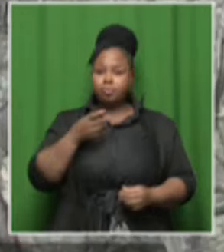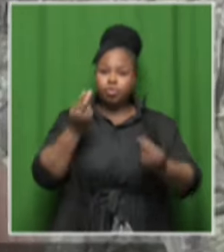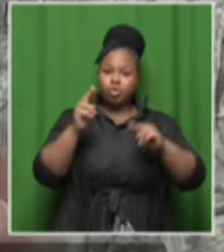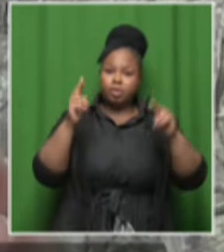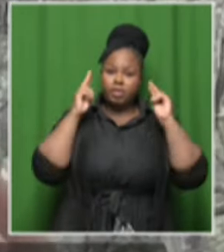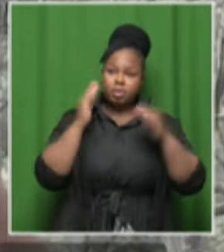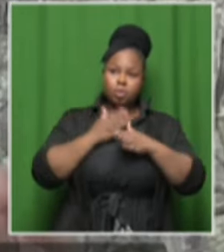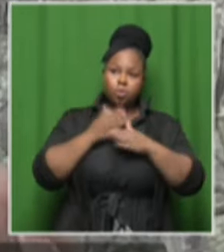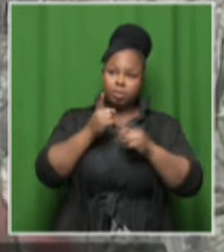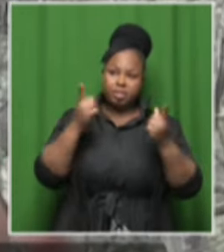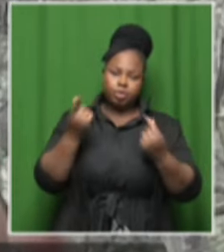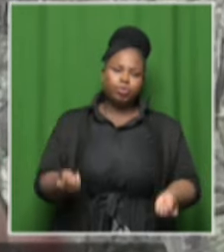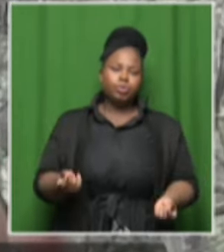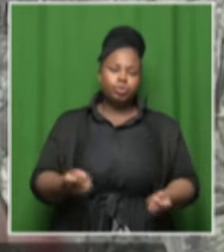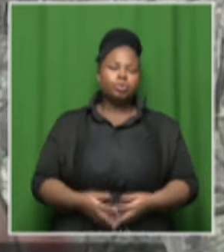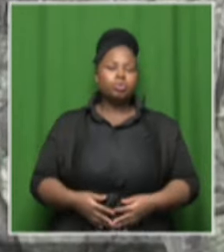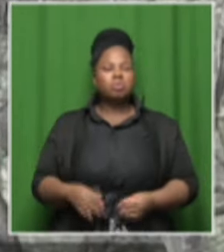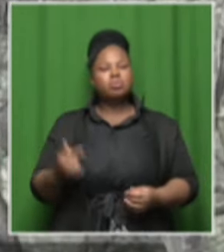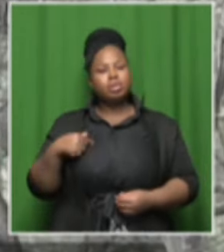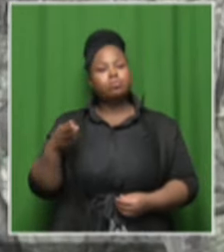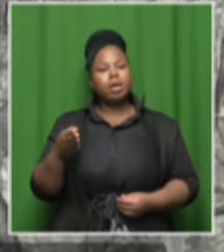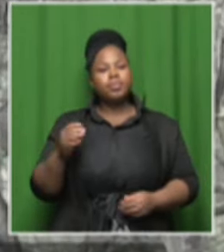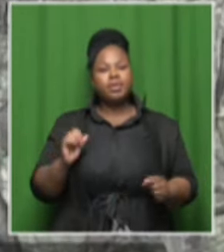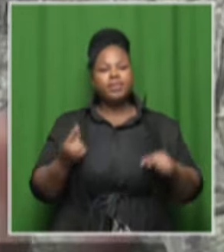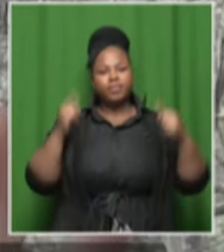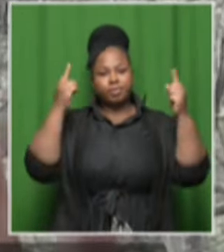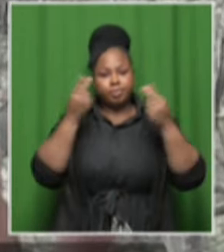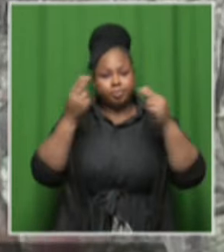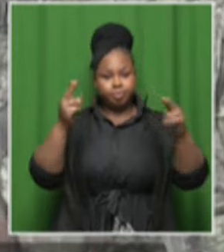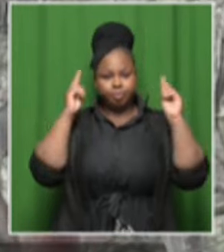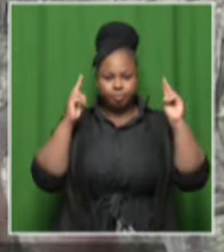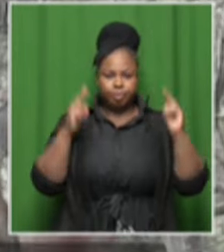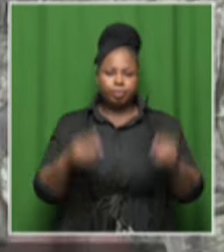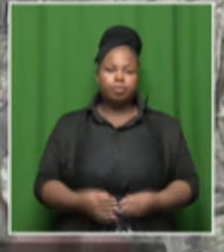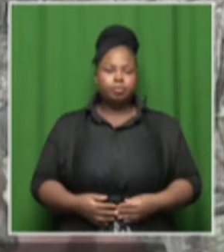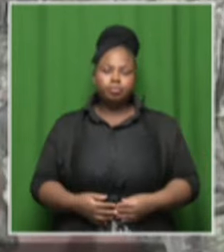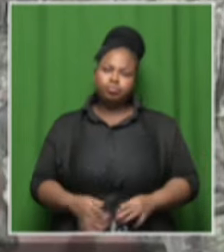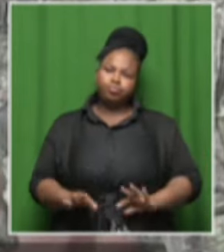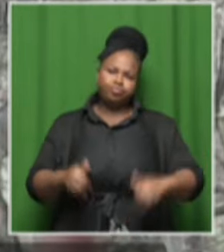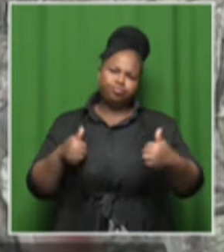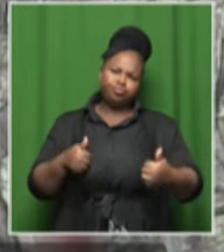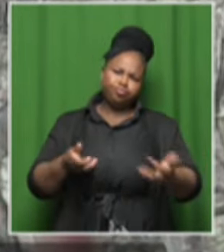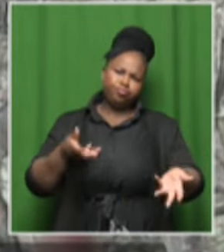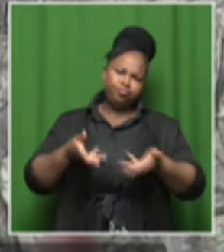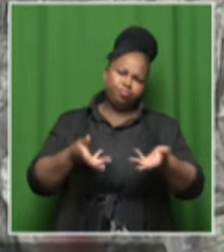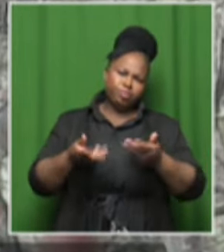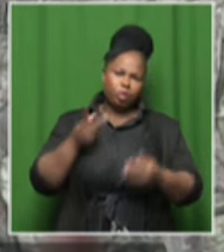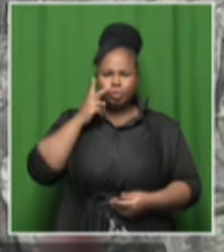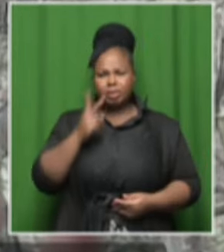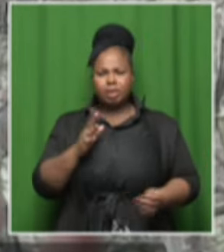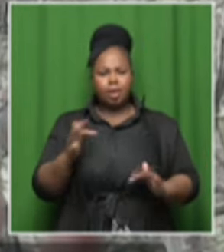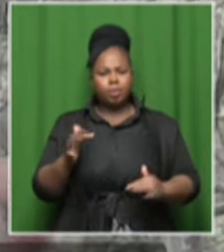I spend a fair amount of time at this university, boards that I sit on, and there we talk a lot about how do we